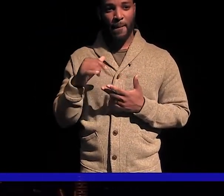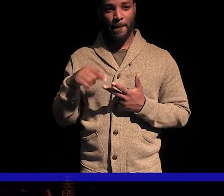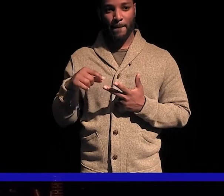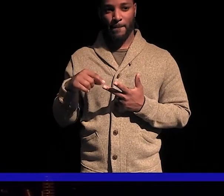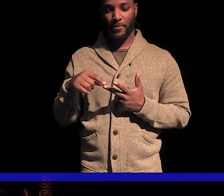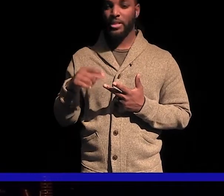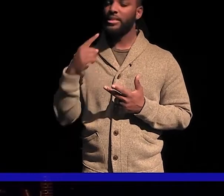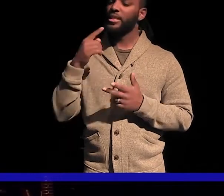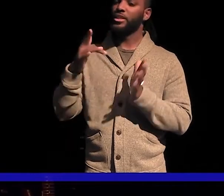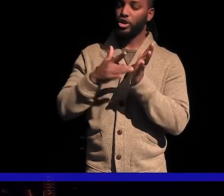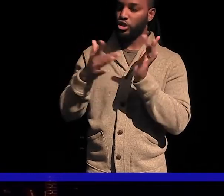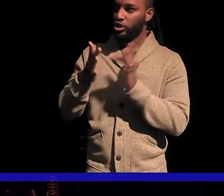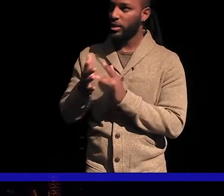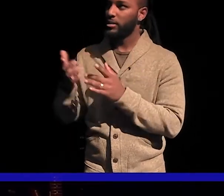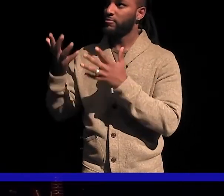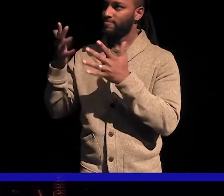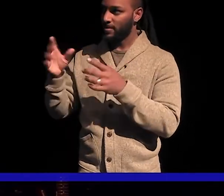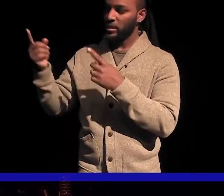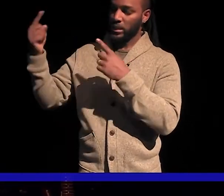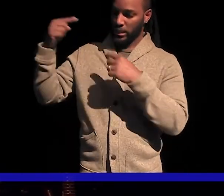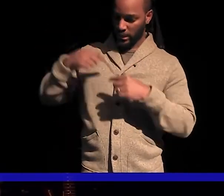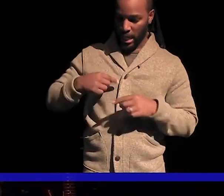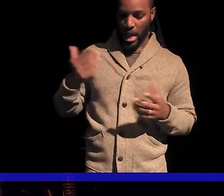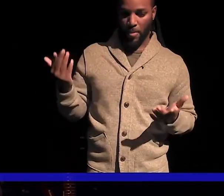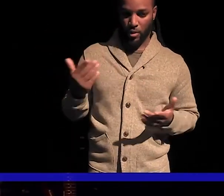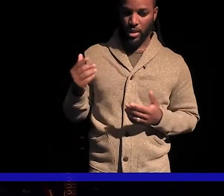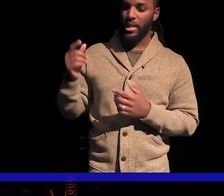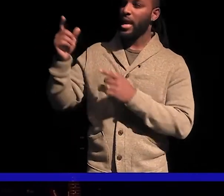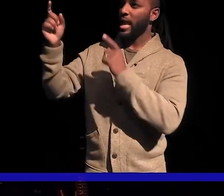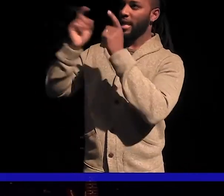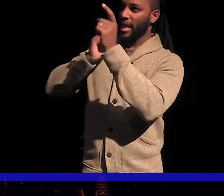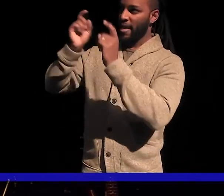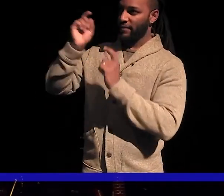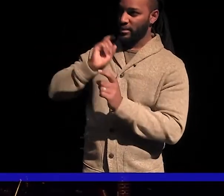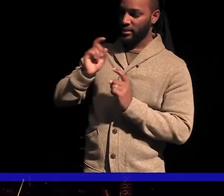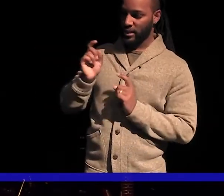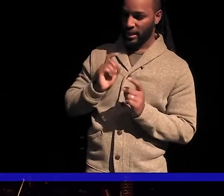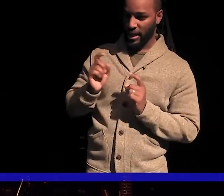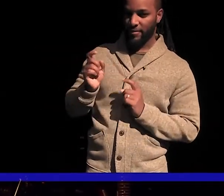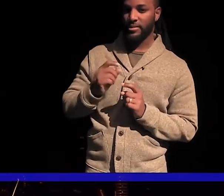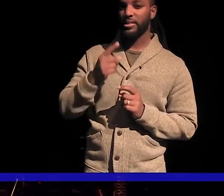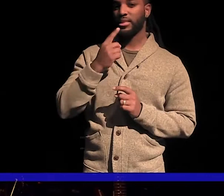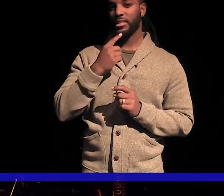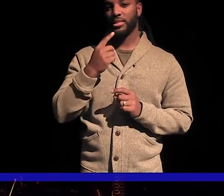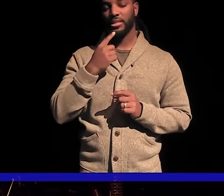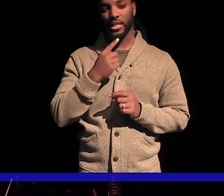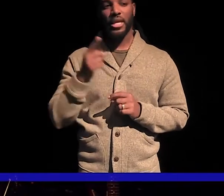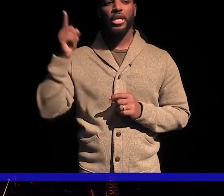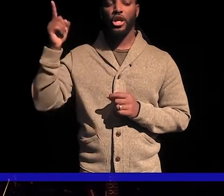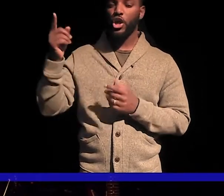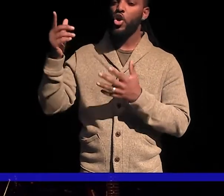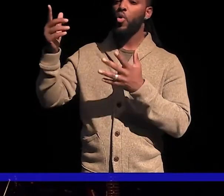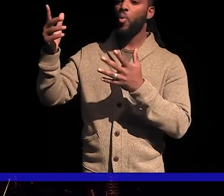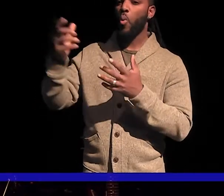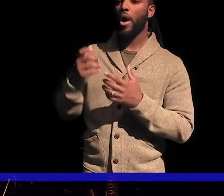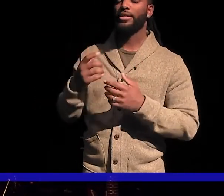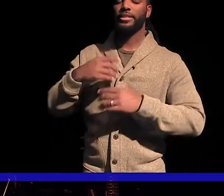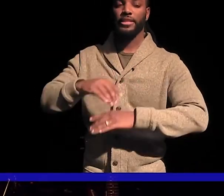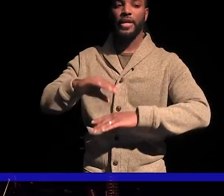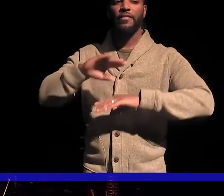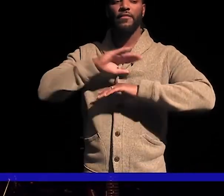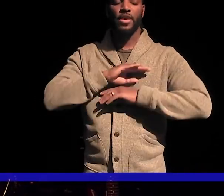that Jesus ascended. He's the one that gave gifts to man. And he says, according to the measure, so that he could fill all in all.